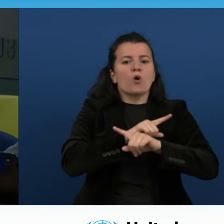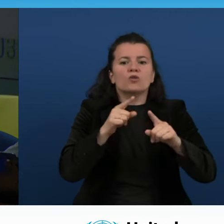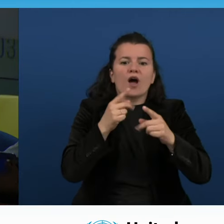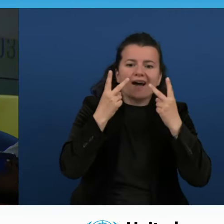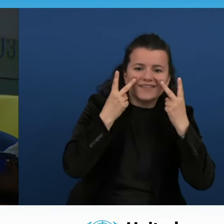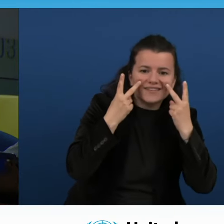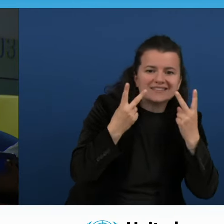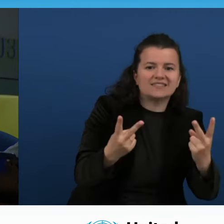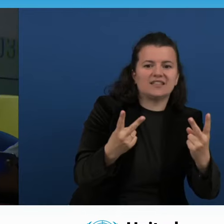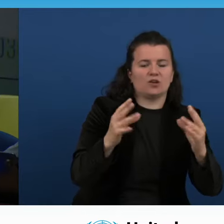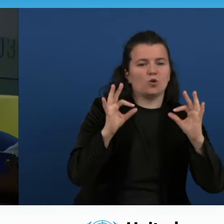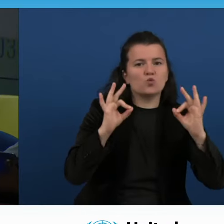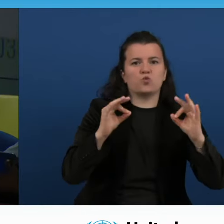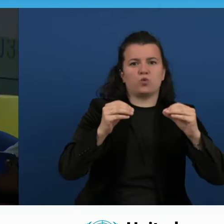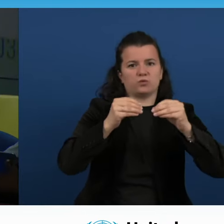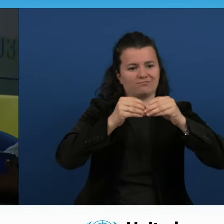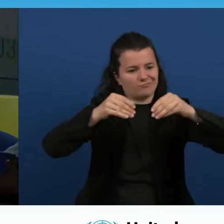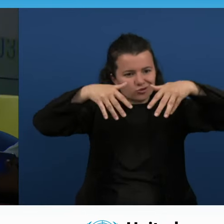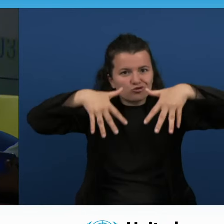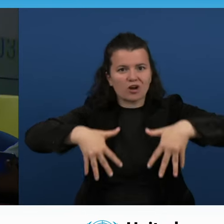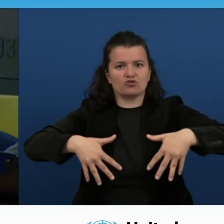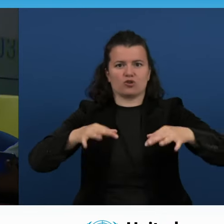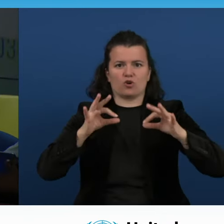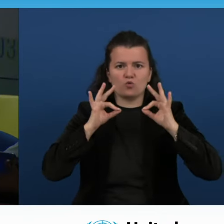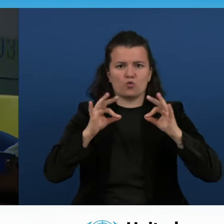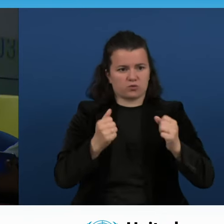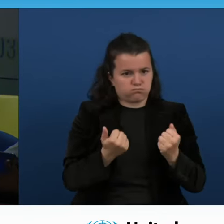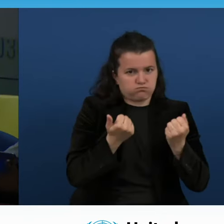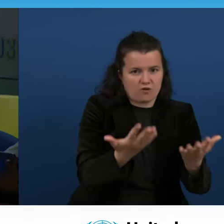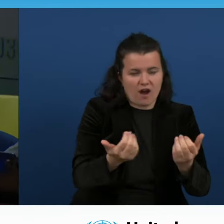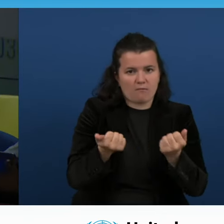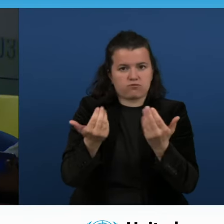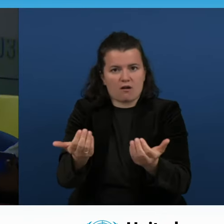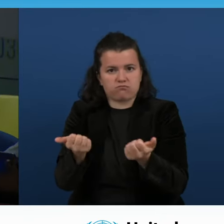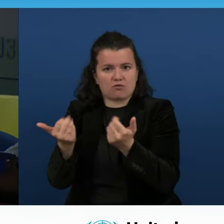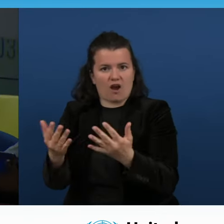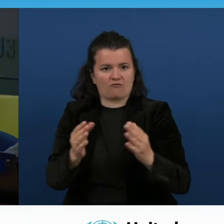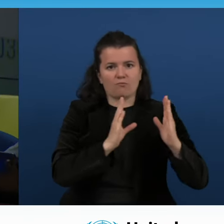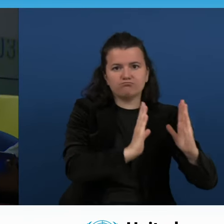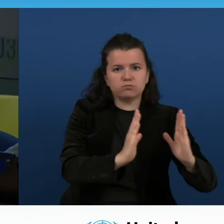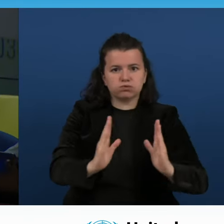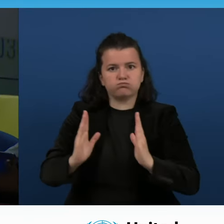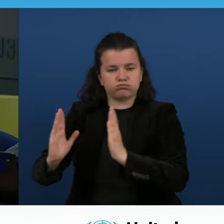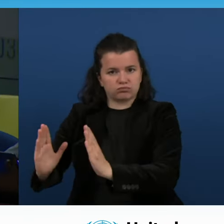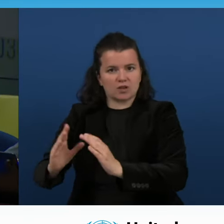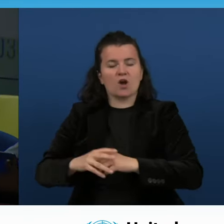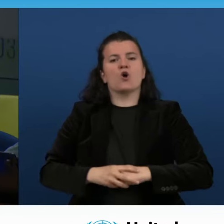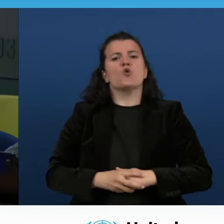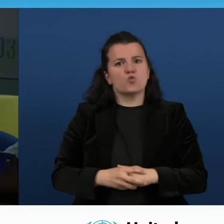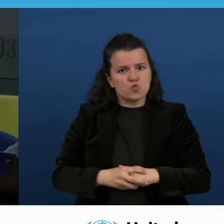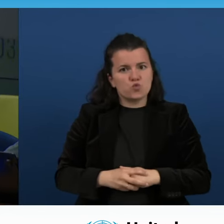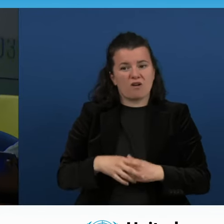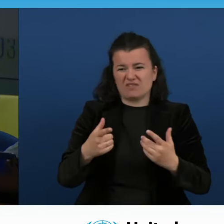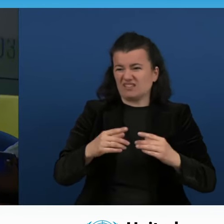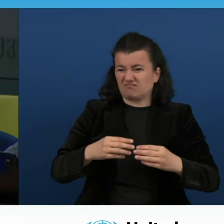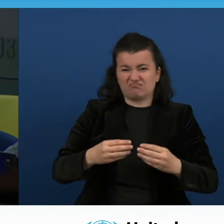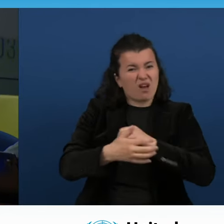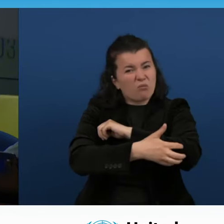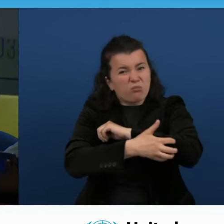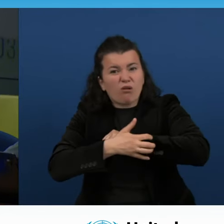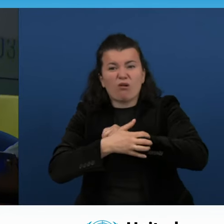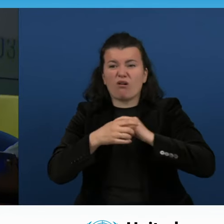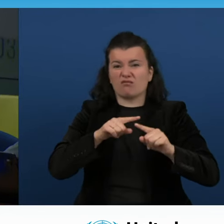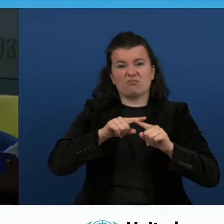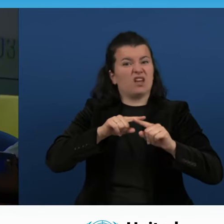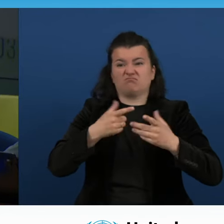inequality. We know that poverty seriously limits the prospects for development among young people, thus perpetuating the cycle. We have to do more for